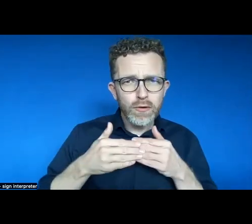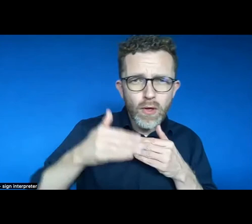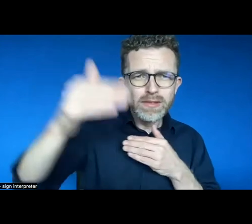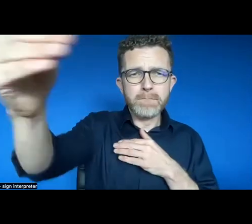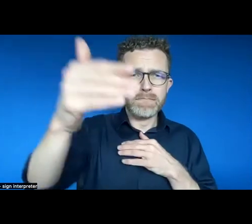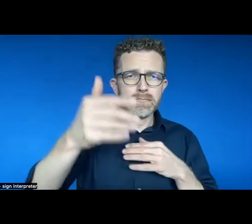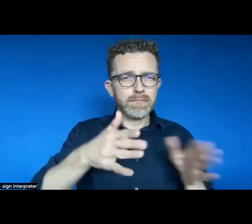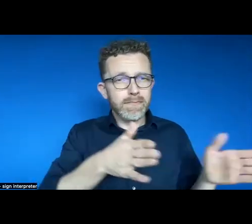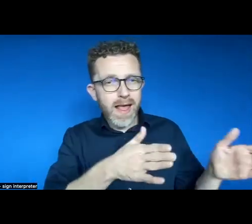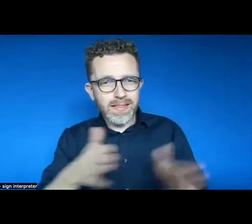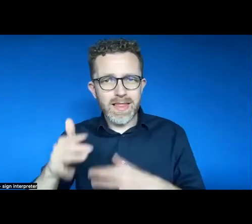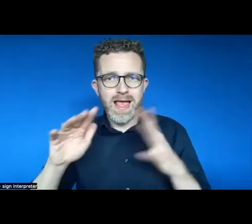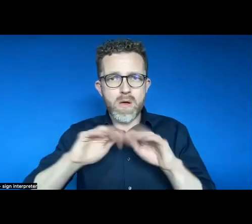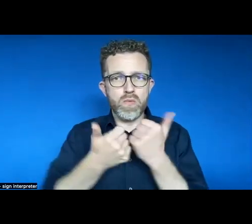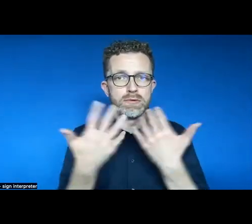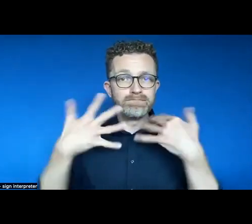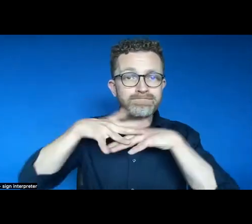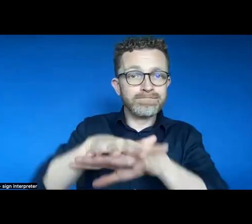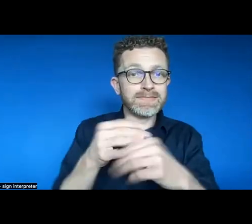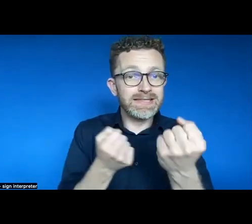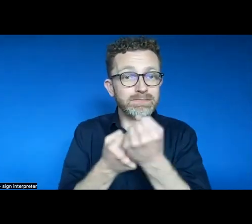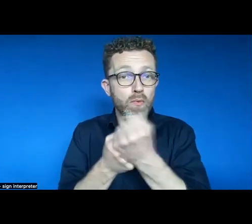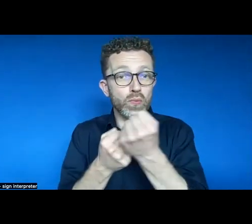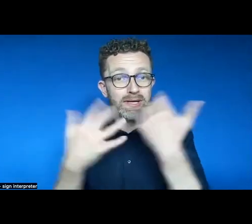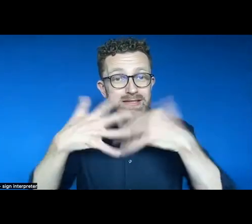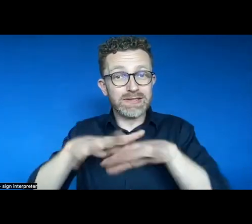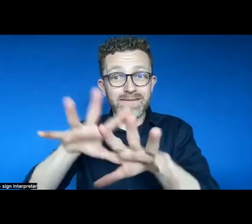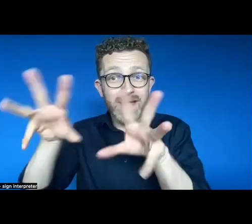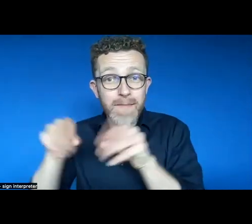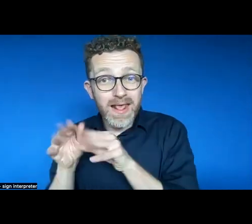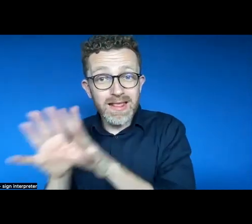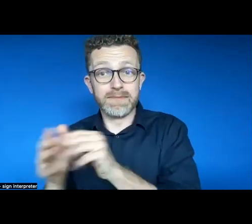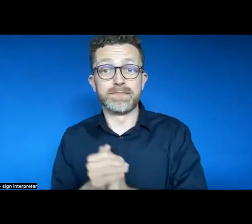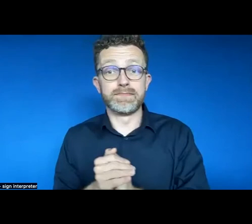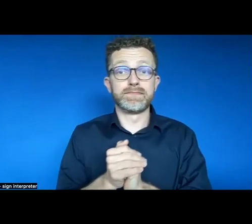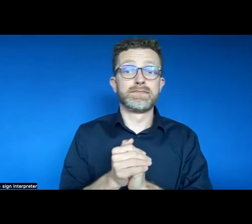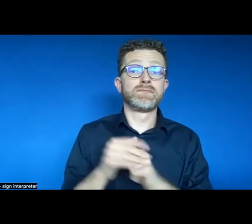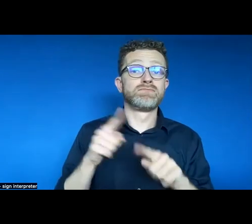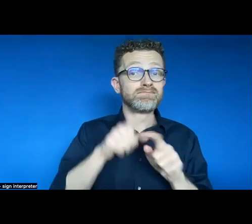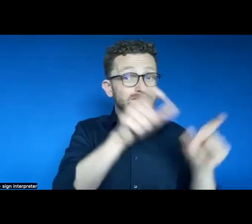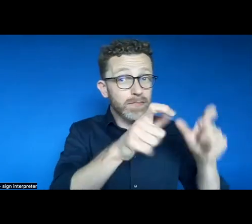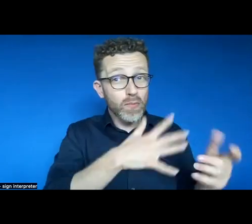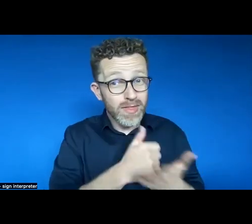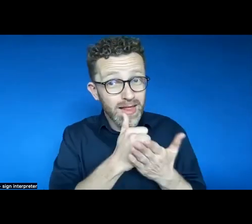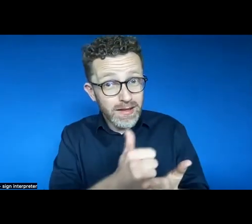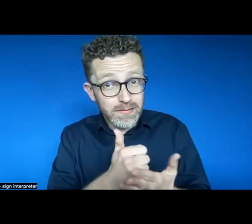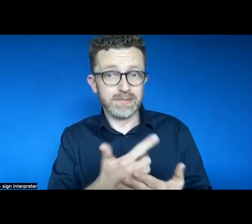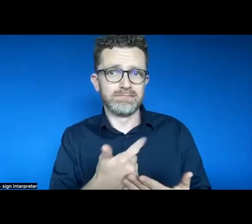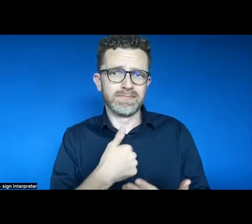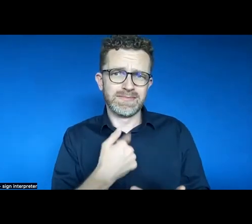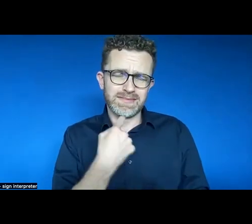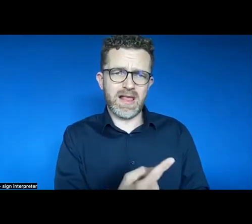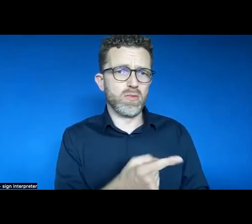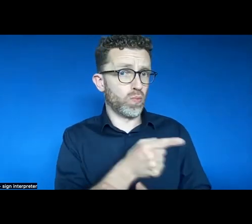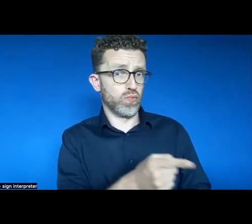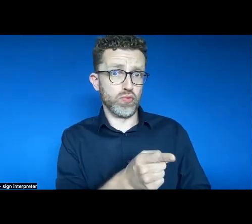We did not have this Ukraine project in our budget. We have hired 4 Ukrainian staff members who are amazing at the drop of a